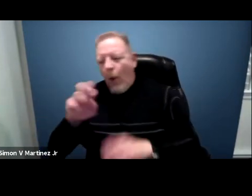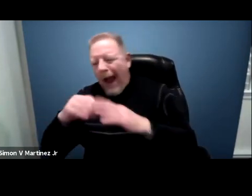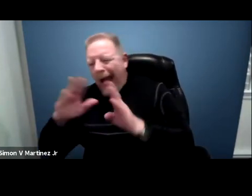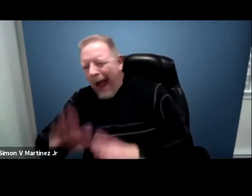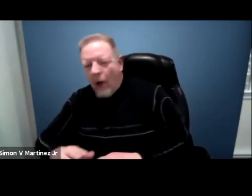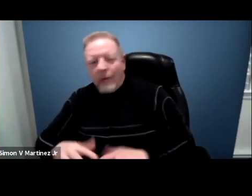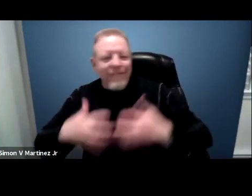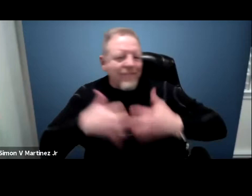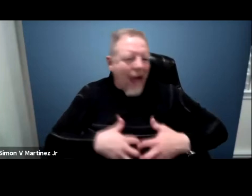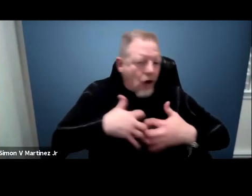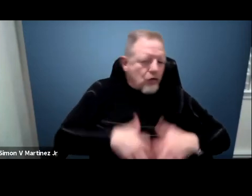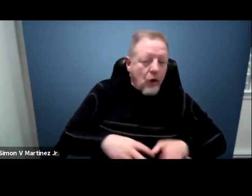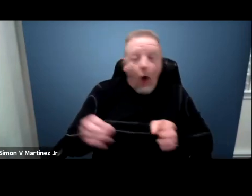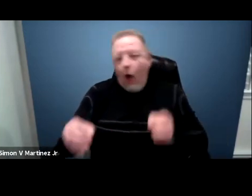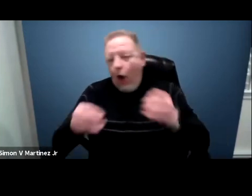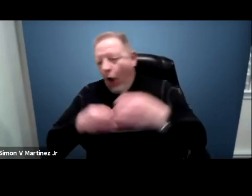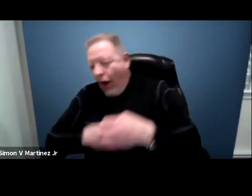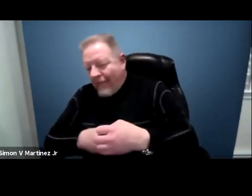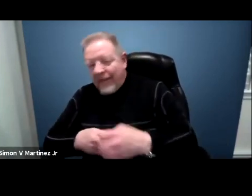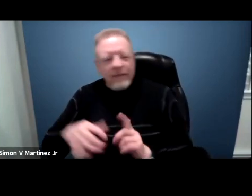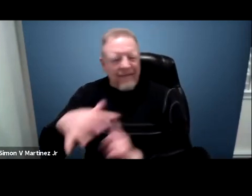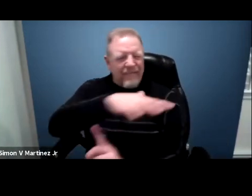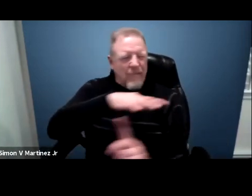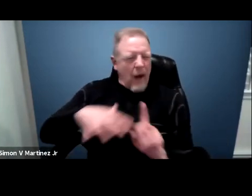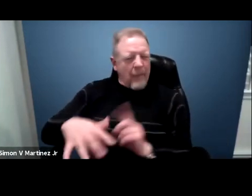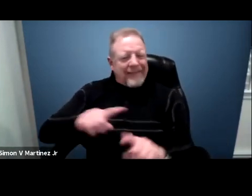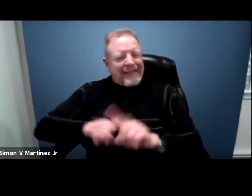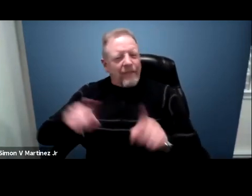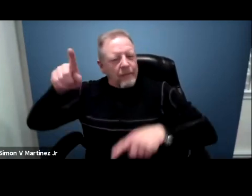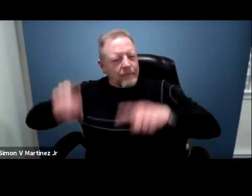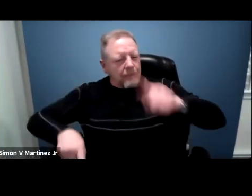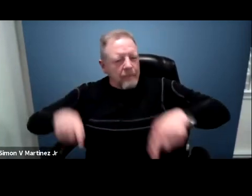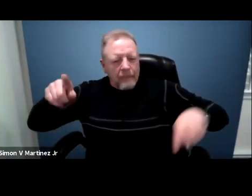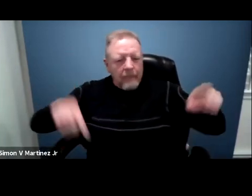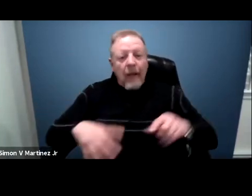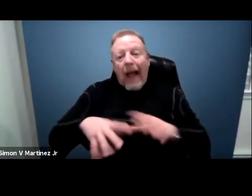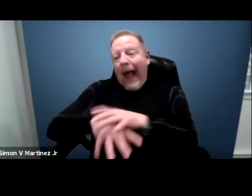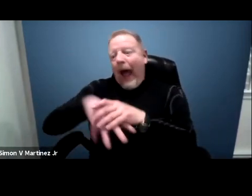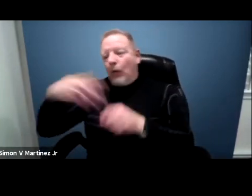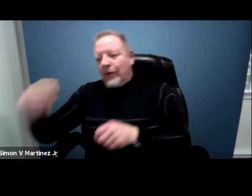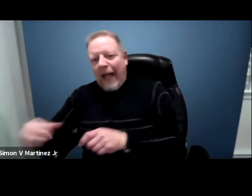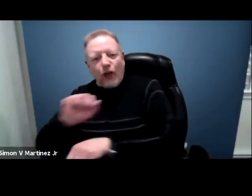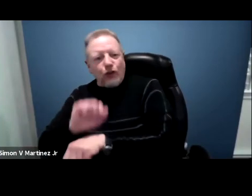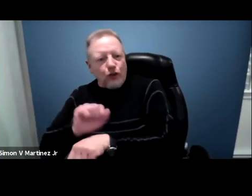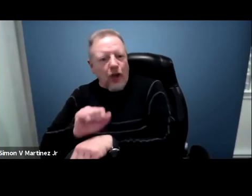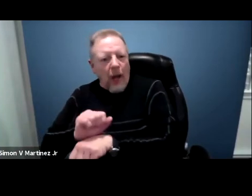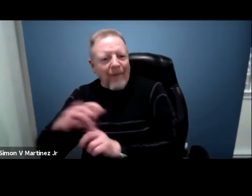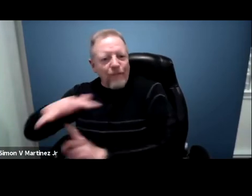are offices, environments, there are outdoor environments.